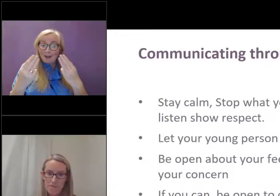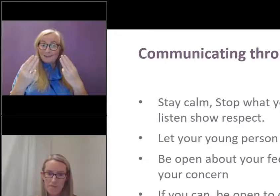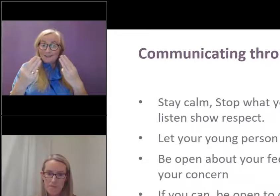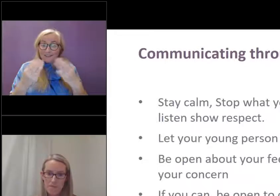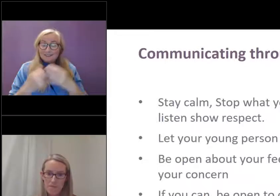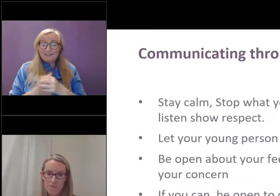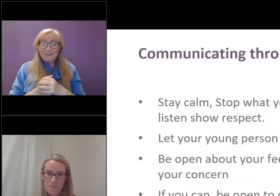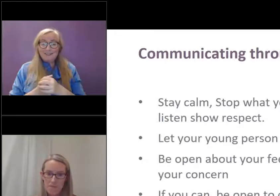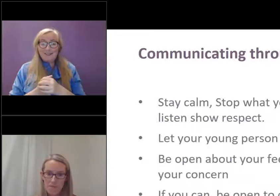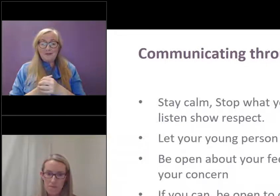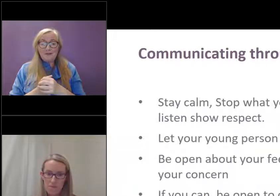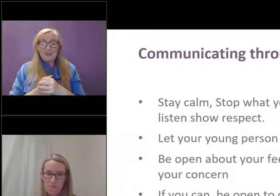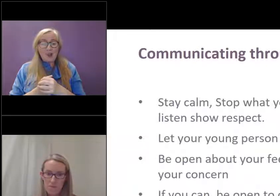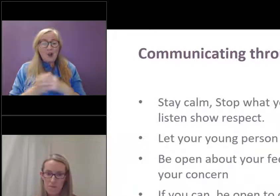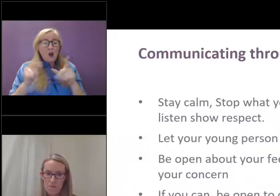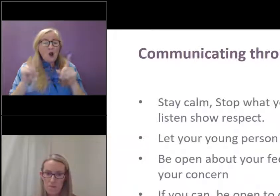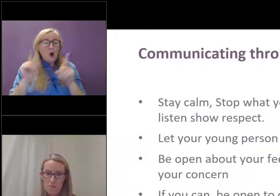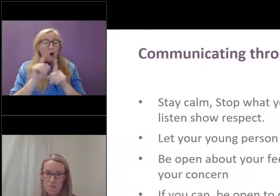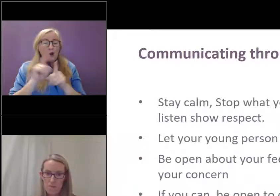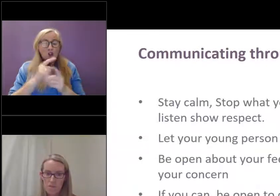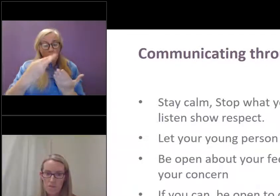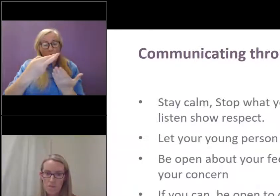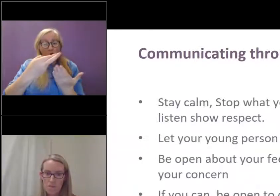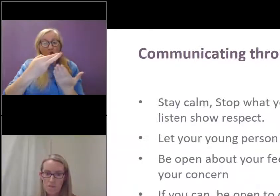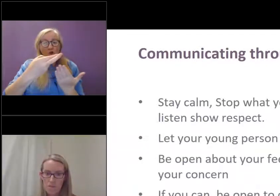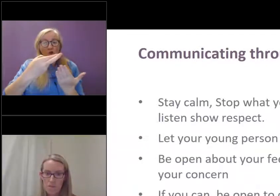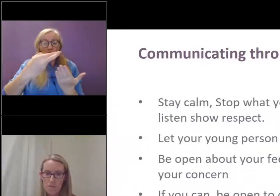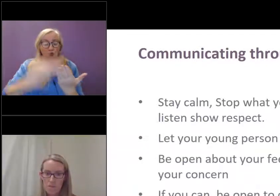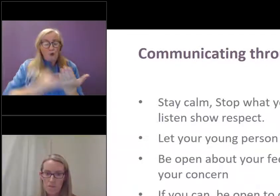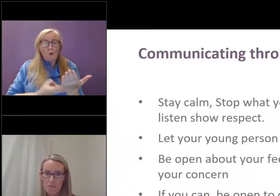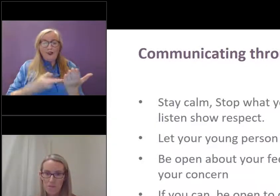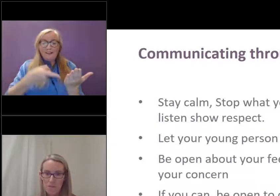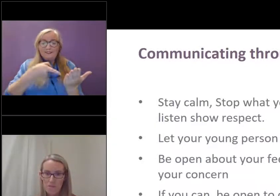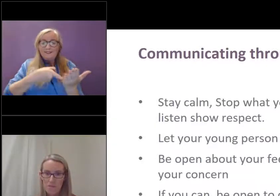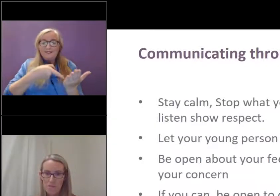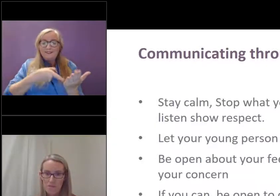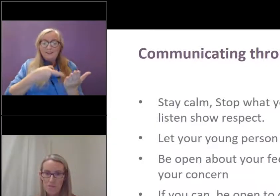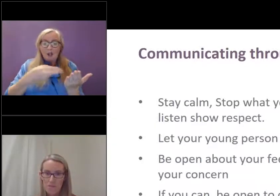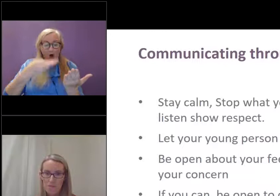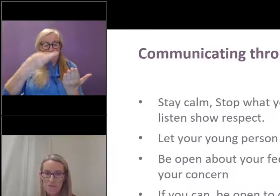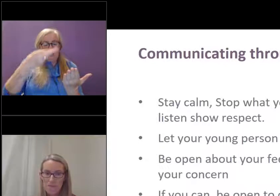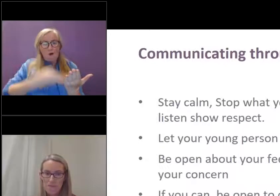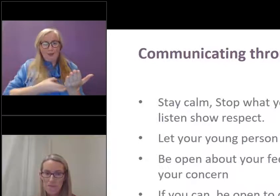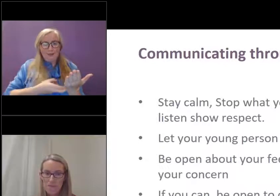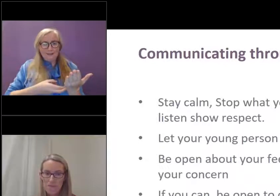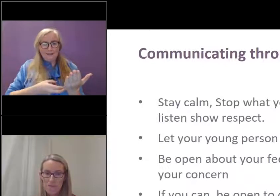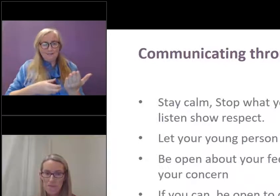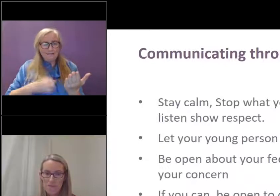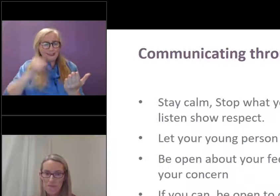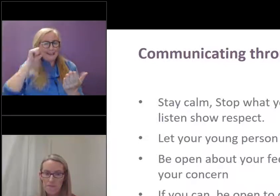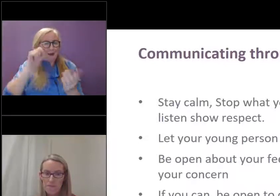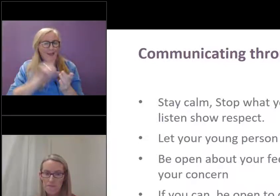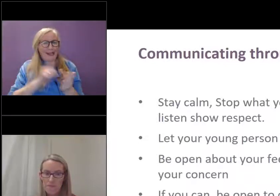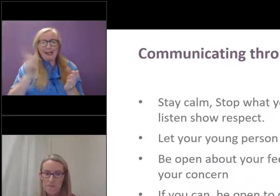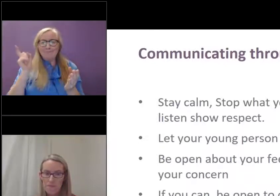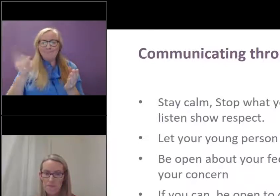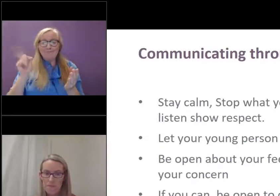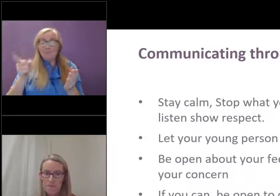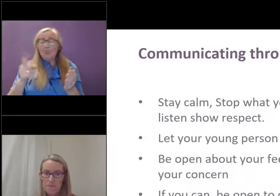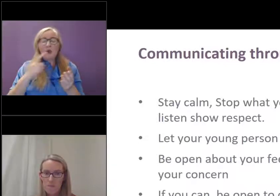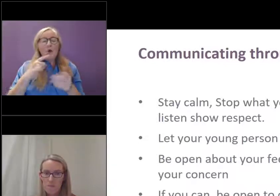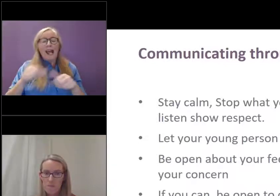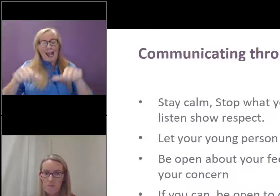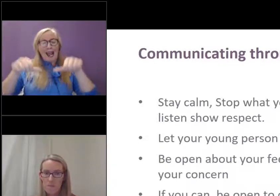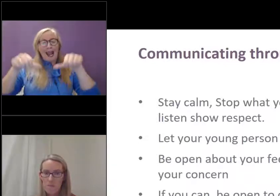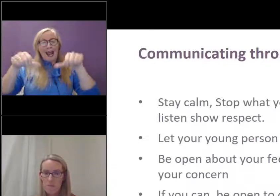And change the term rules, because it can come across as quite dictatorial maybe to young people, to agreements. So that collaborative,